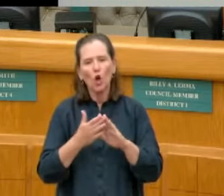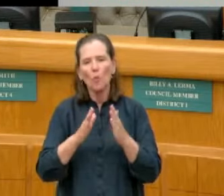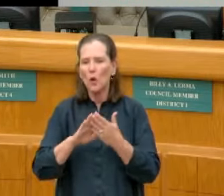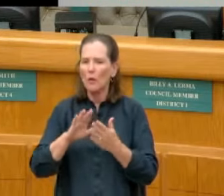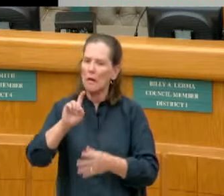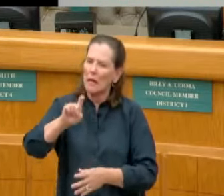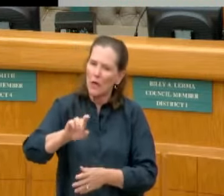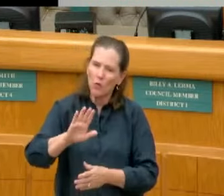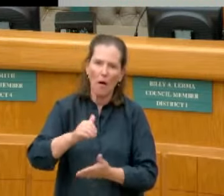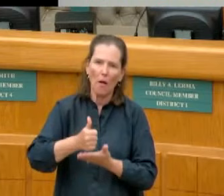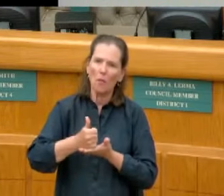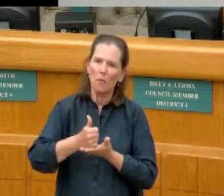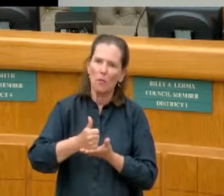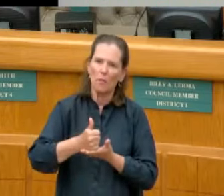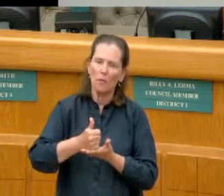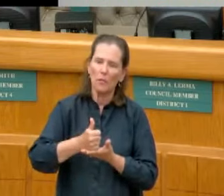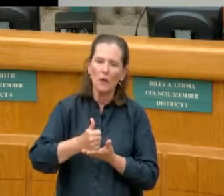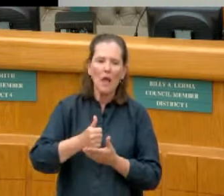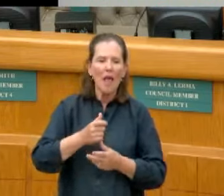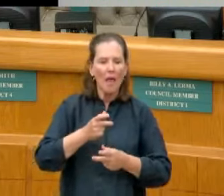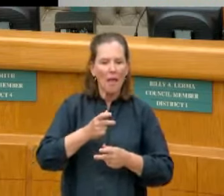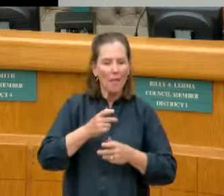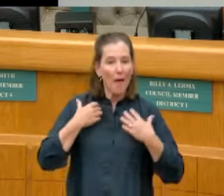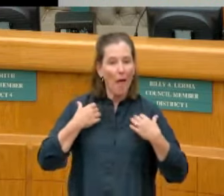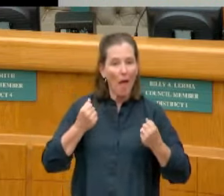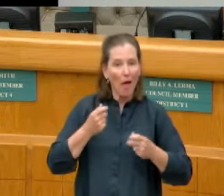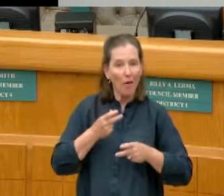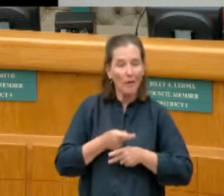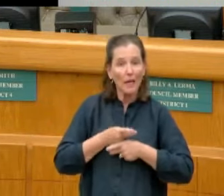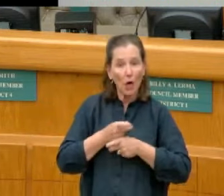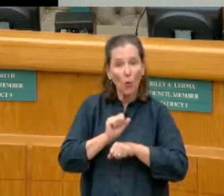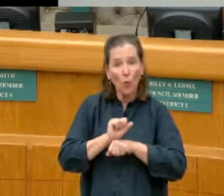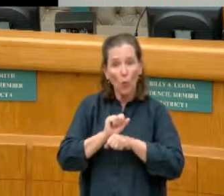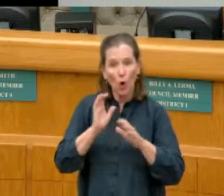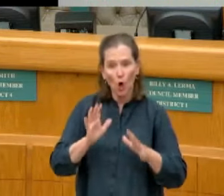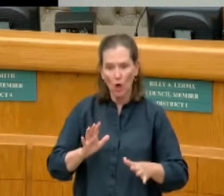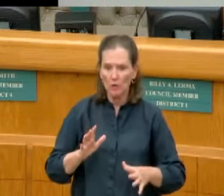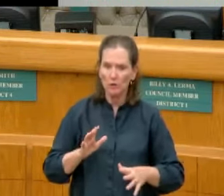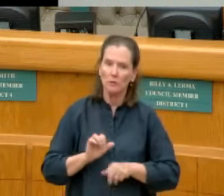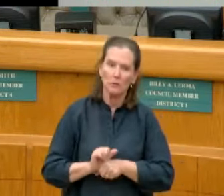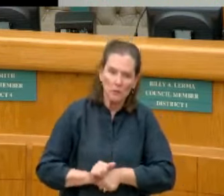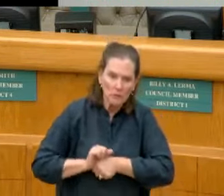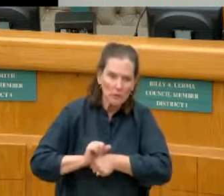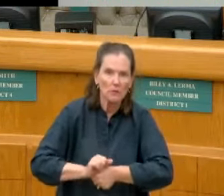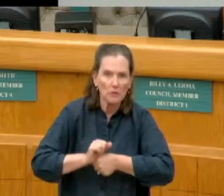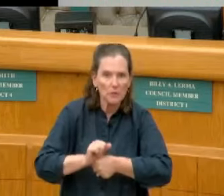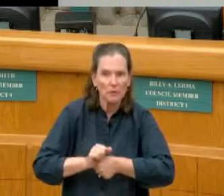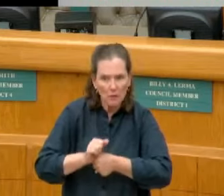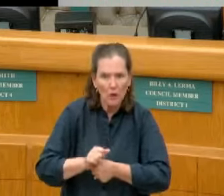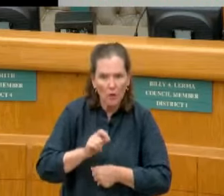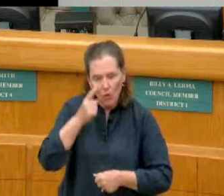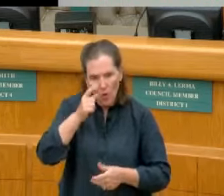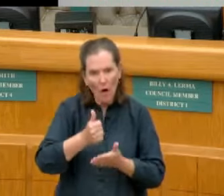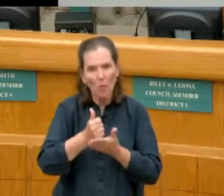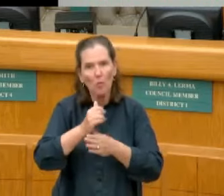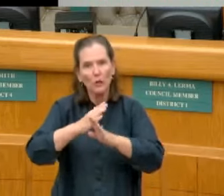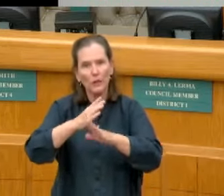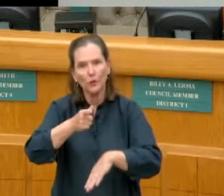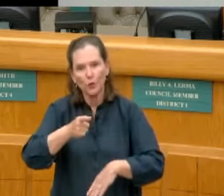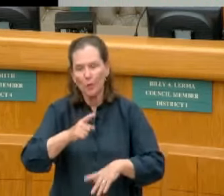first responders are tirelessly working to keep you safe, but they cannot do this alone. Please